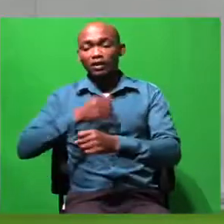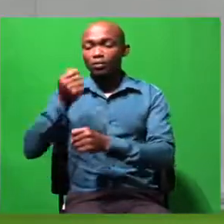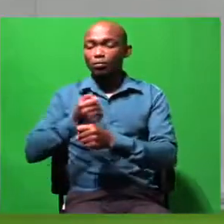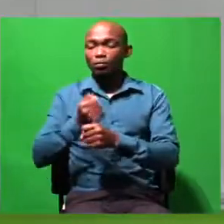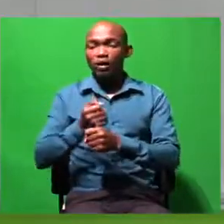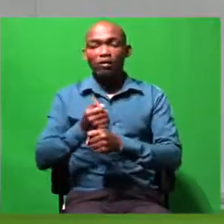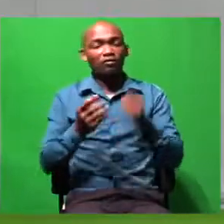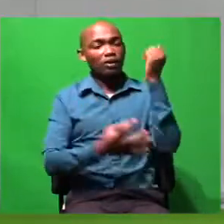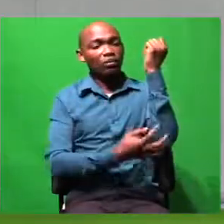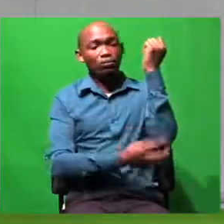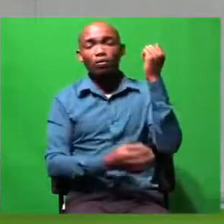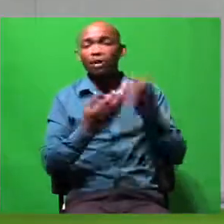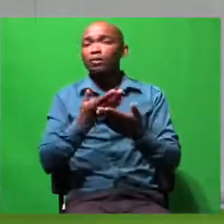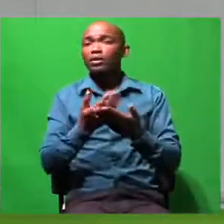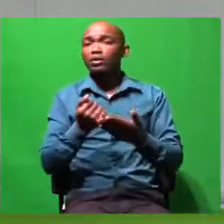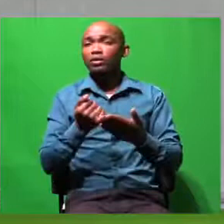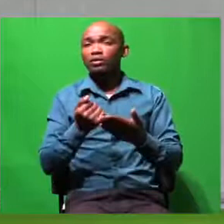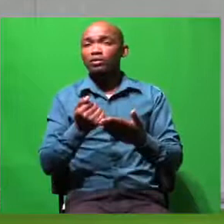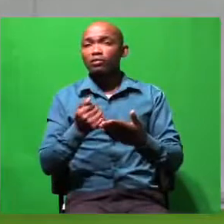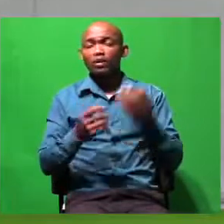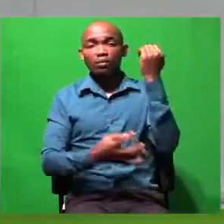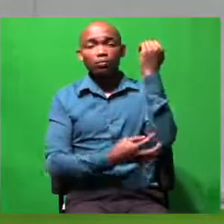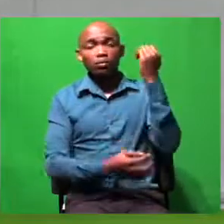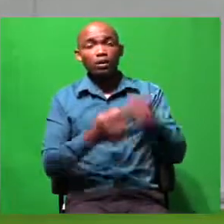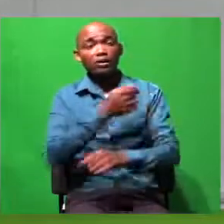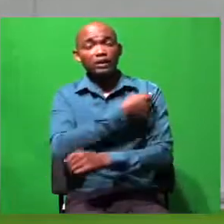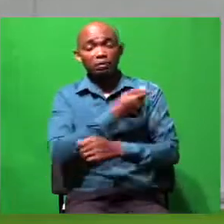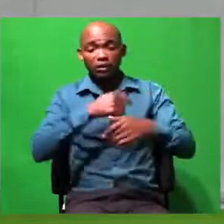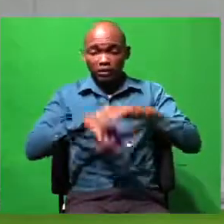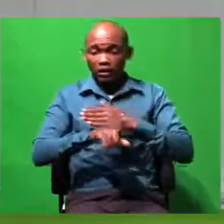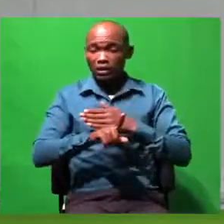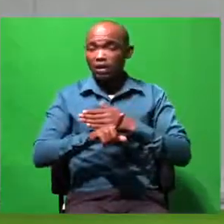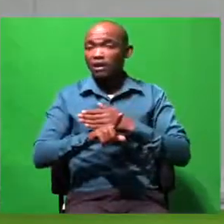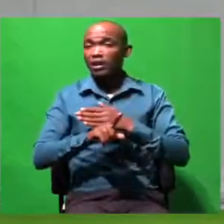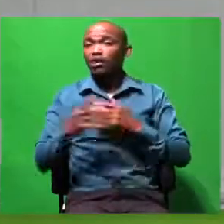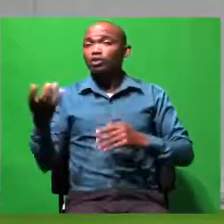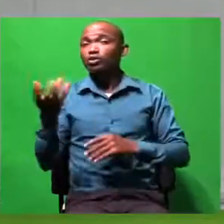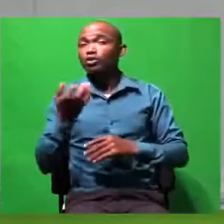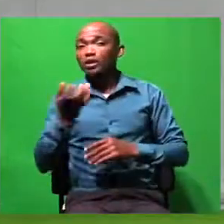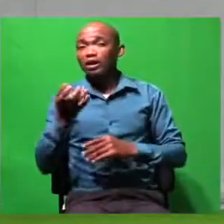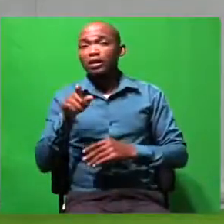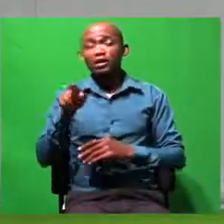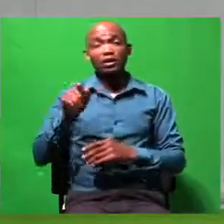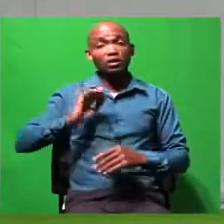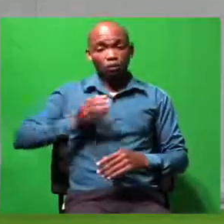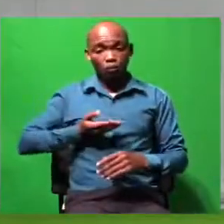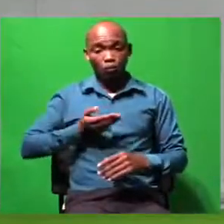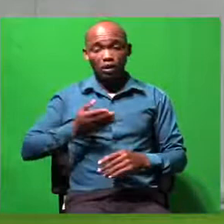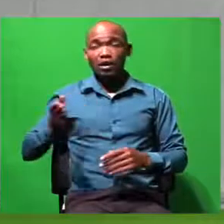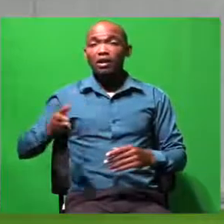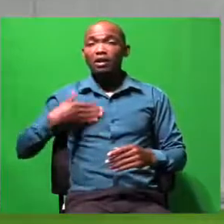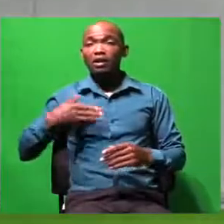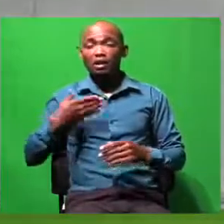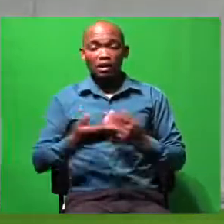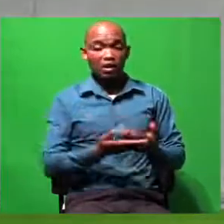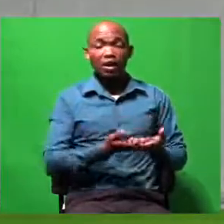communities. Because of poor treatment in the communities, those group of people and of women need special care in the